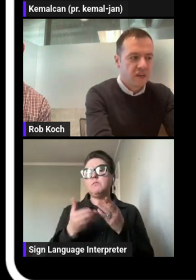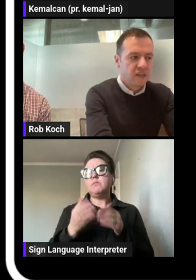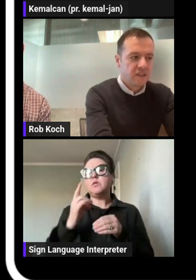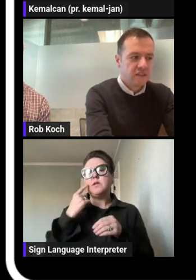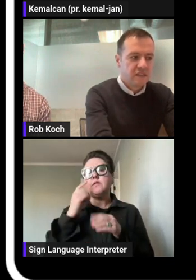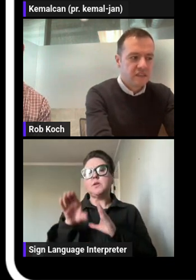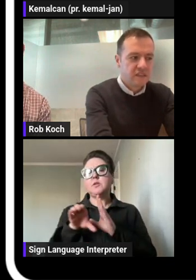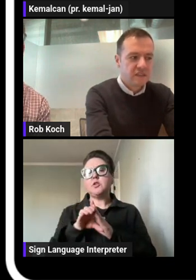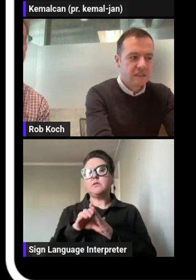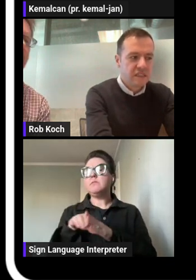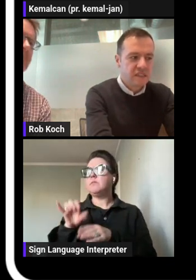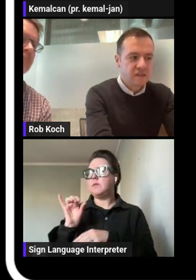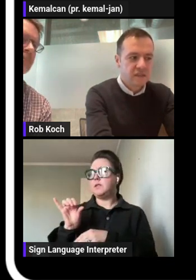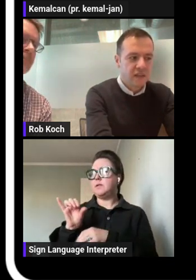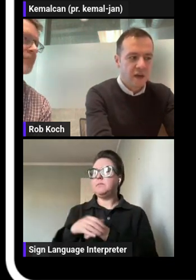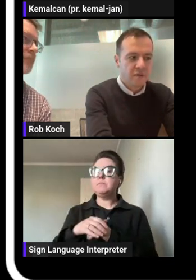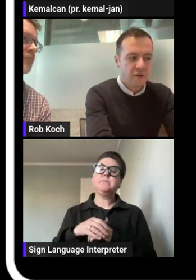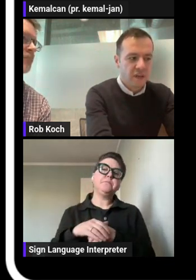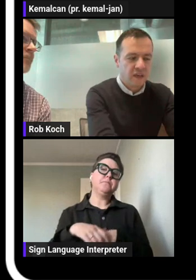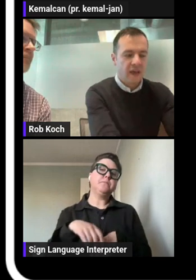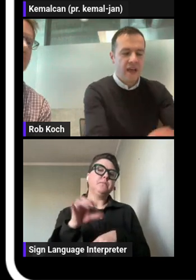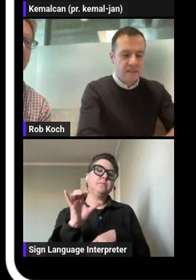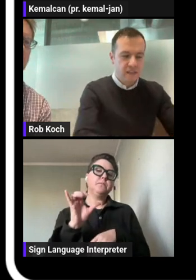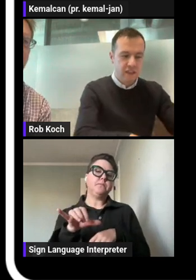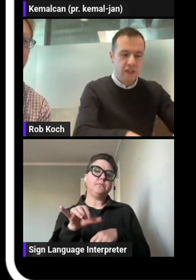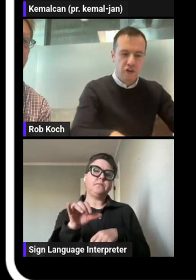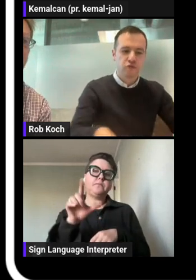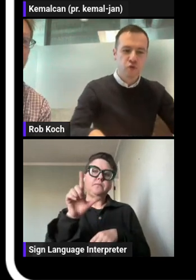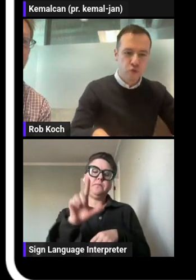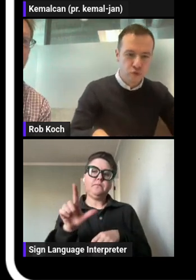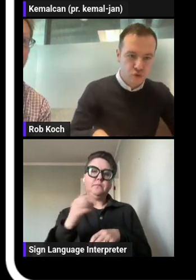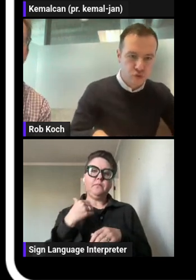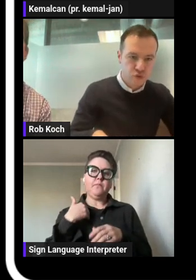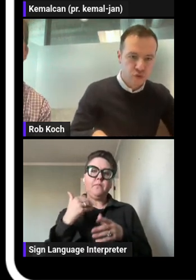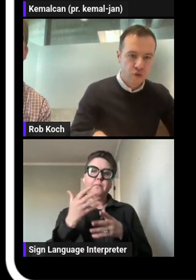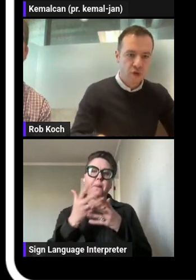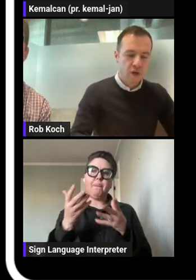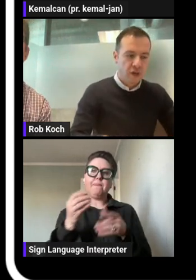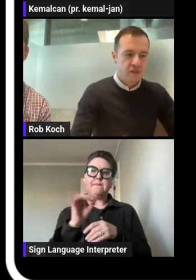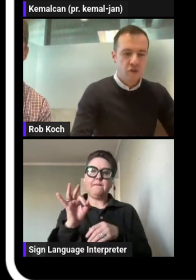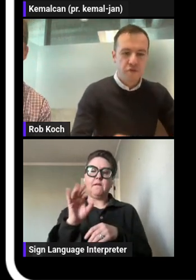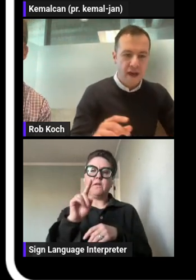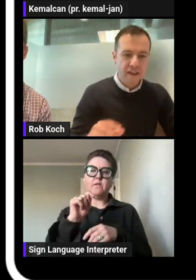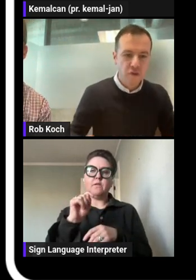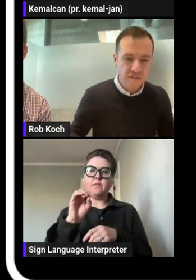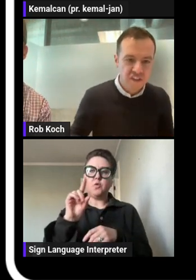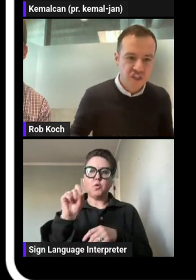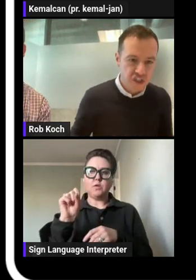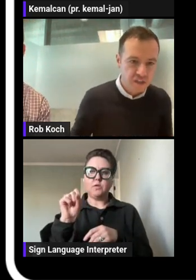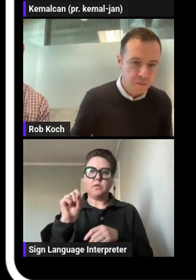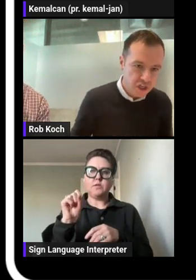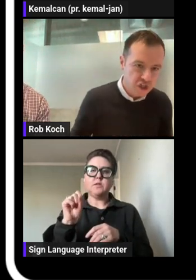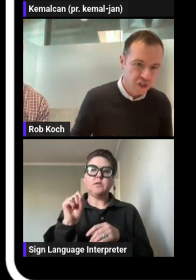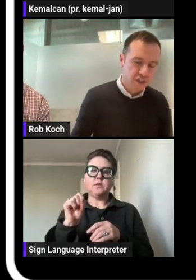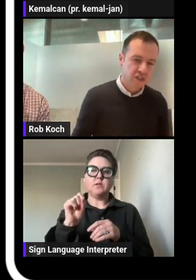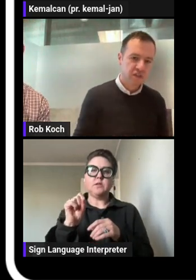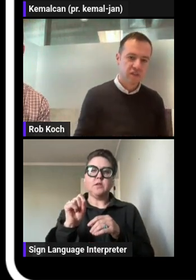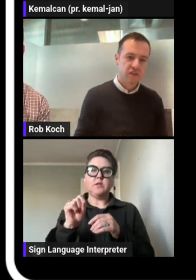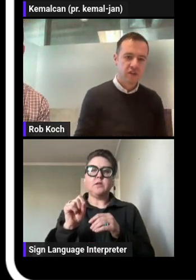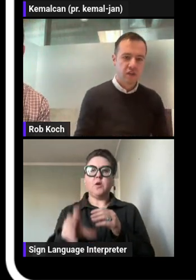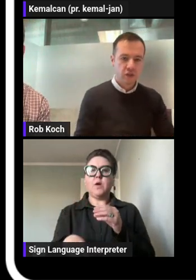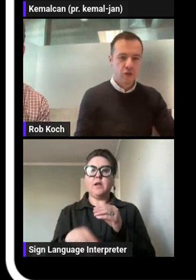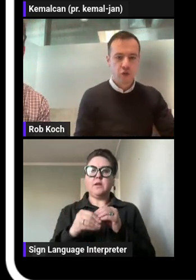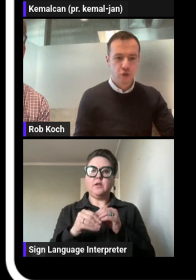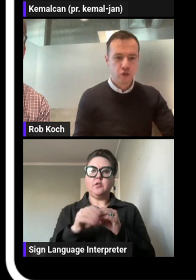images. I see. This library has a lot of tools. So when you have a digital picture,